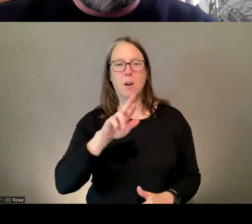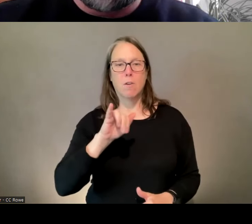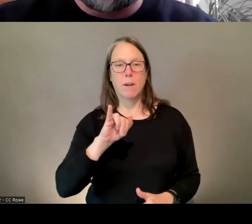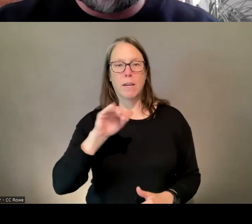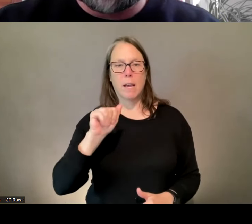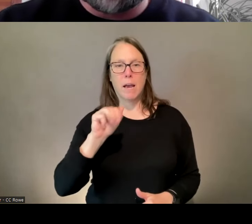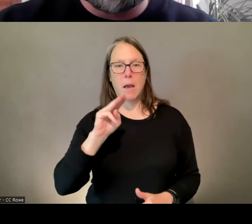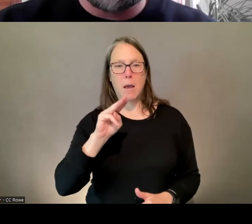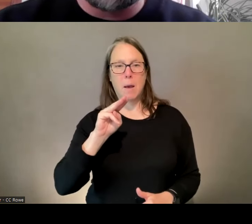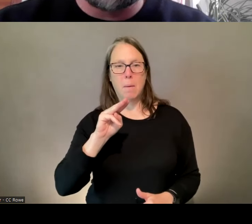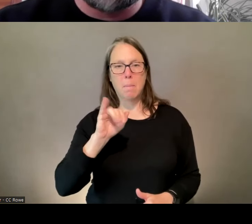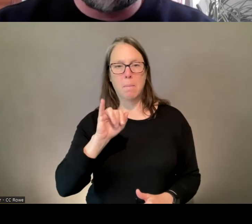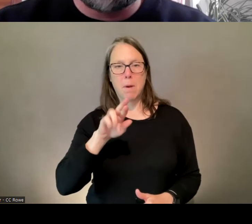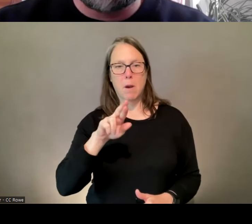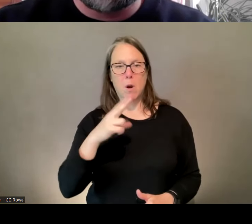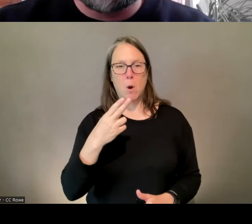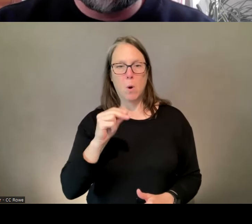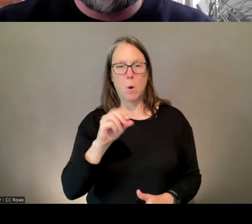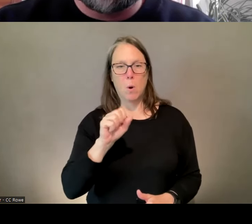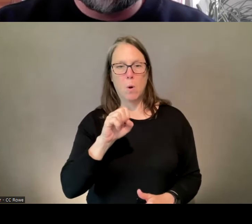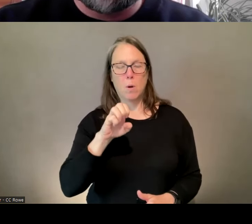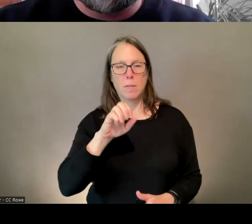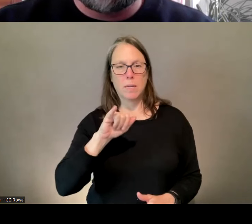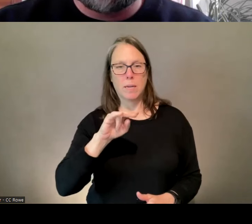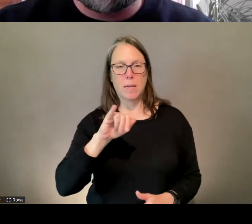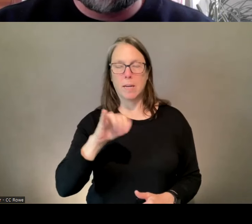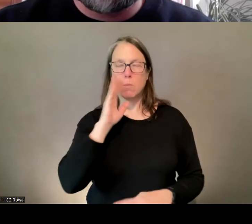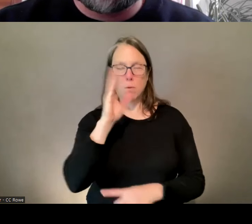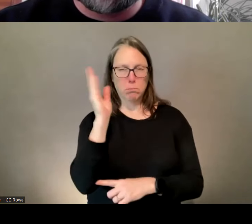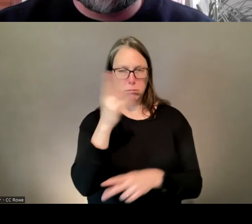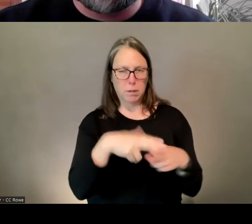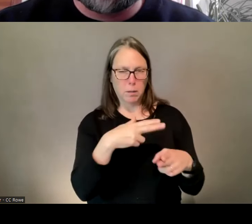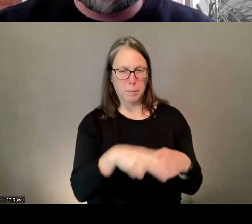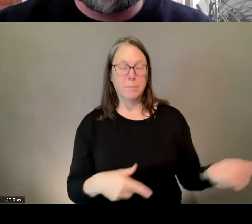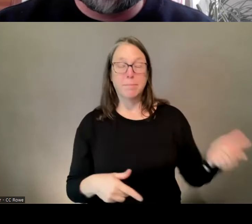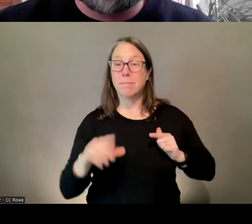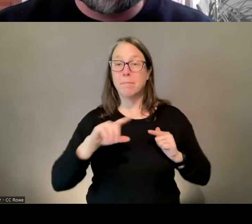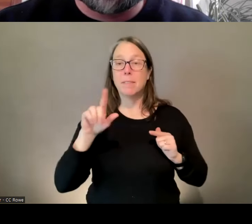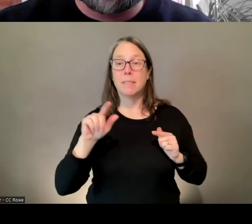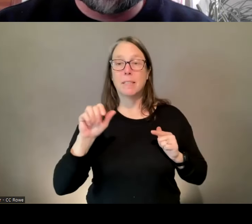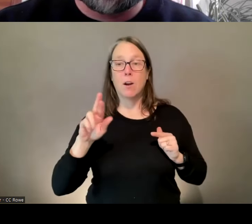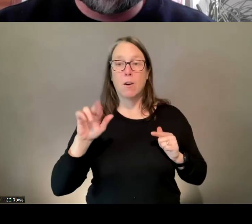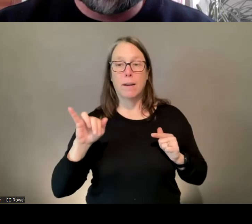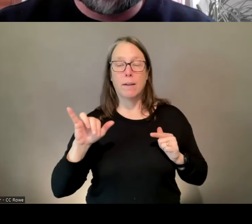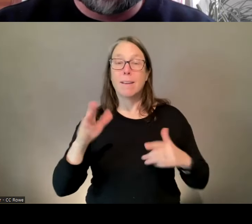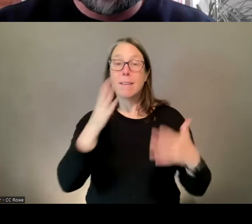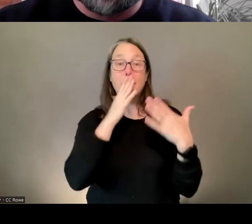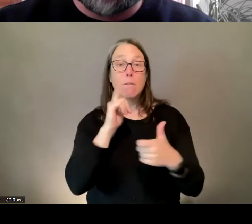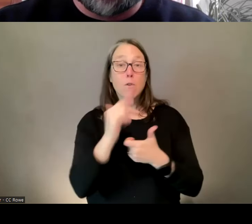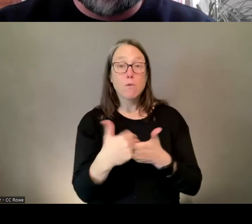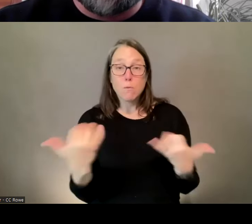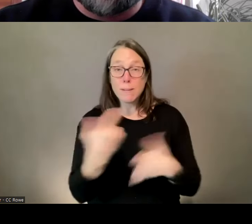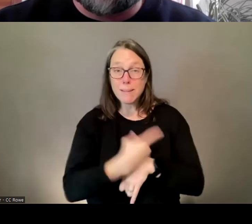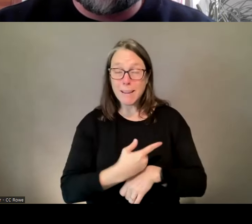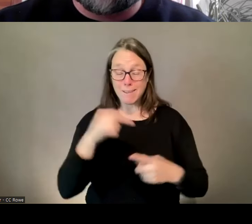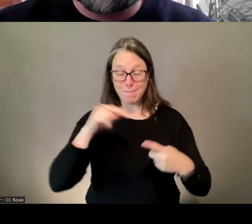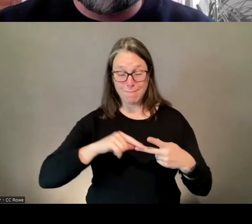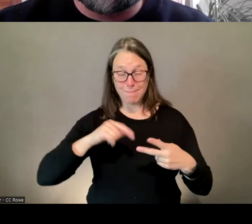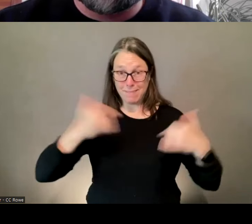Thank you, Amy, and thank you, Dr. Dredge and Dr. Wishart, for joining us today. This is the third